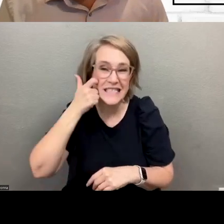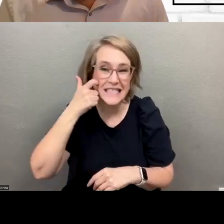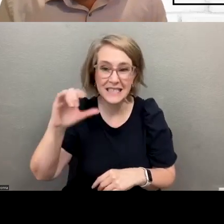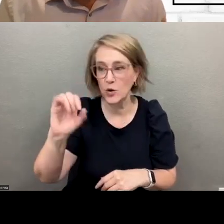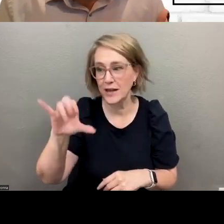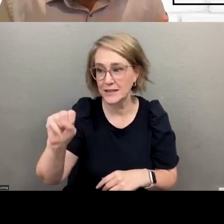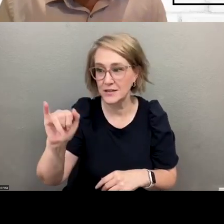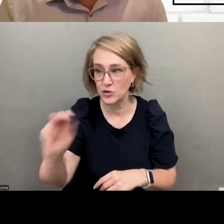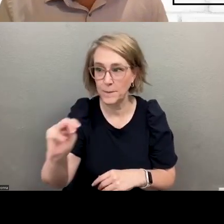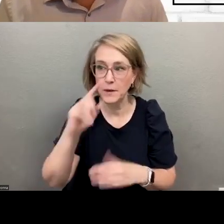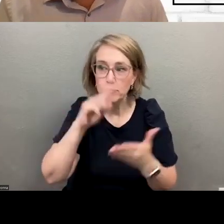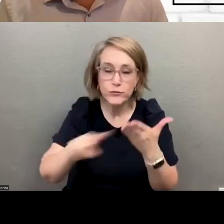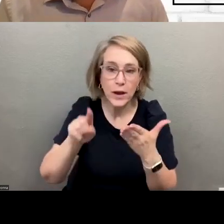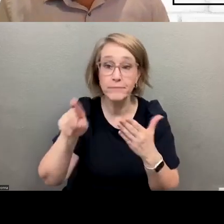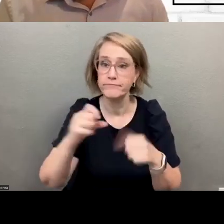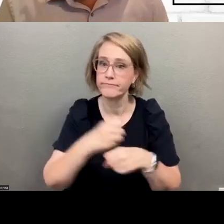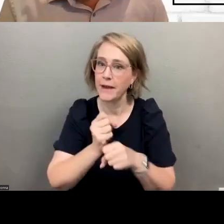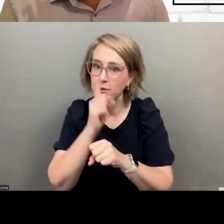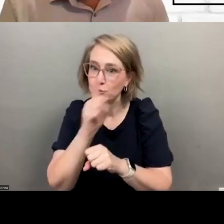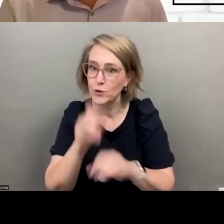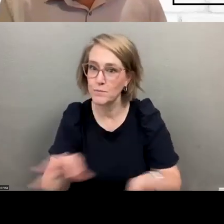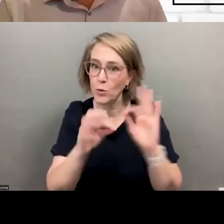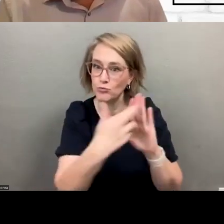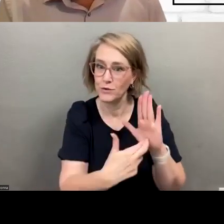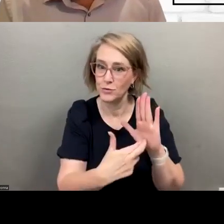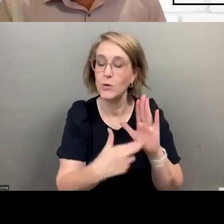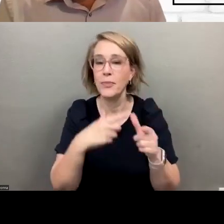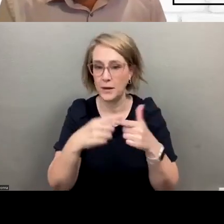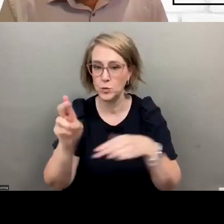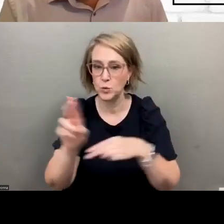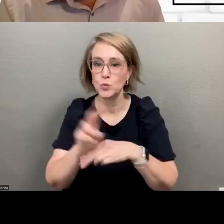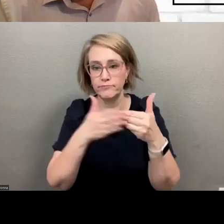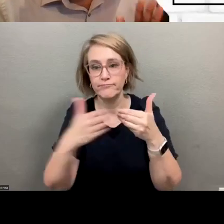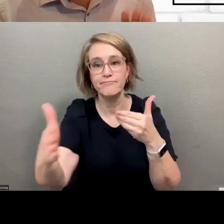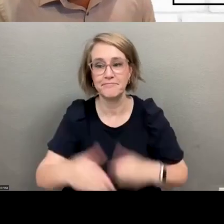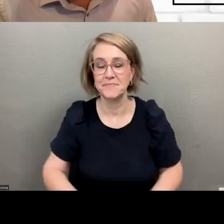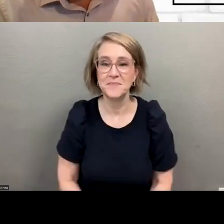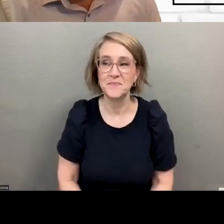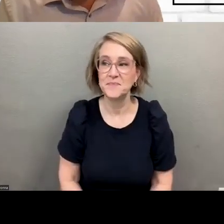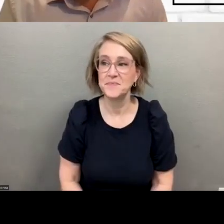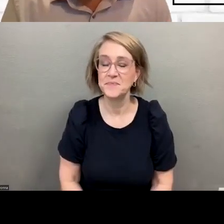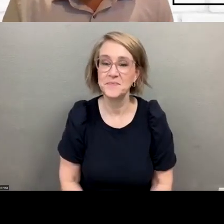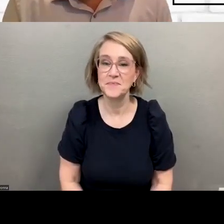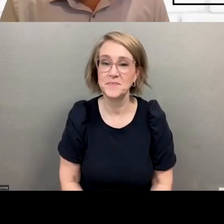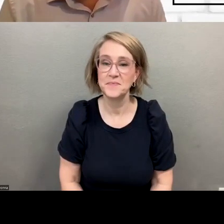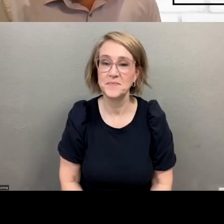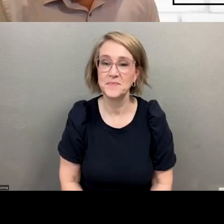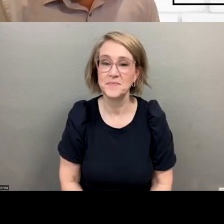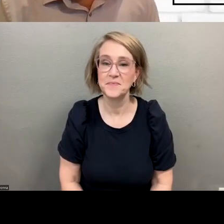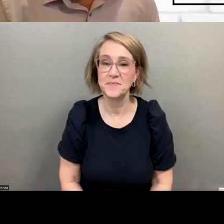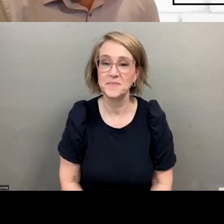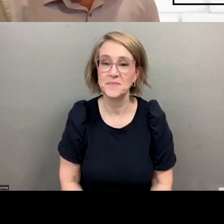talk.crisisnow.com and make sure that you're registered and pull up this information going forward. Next slide, please.